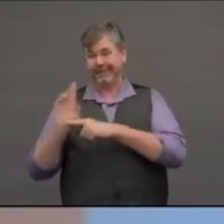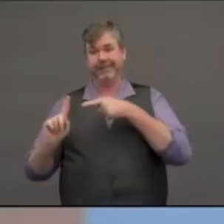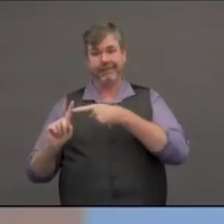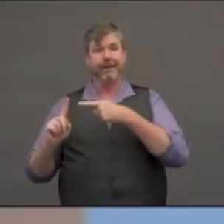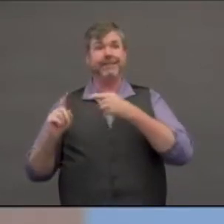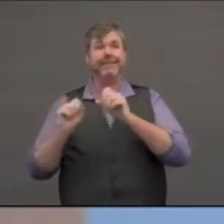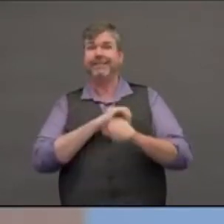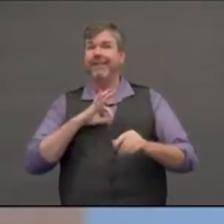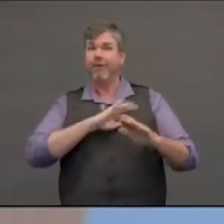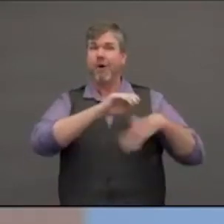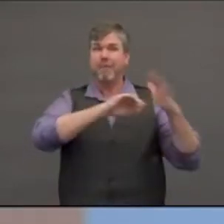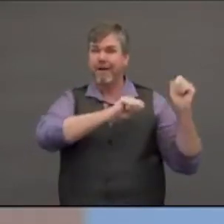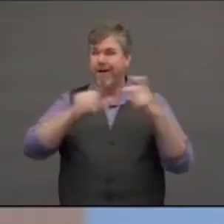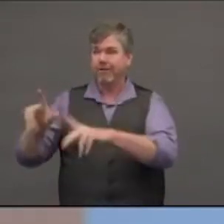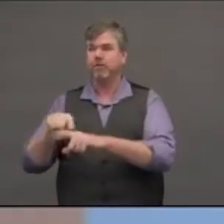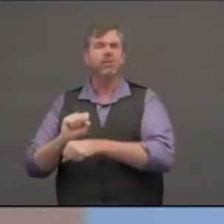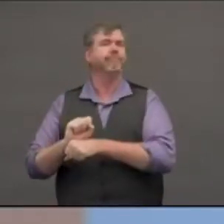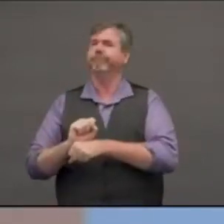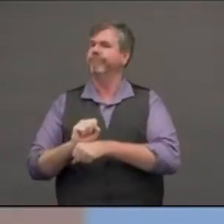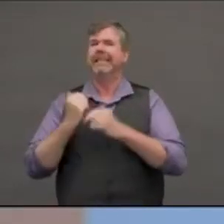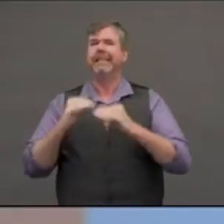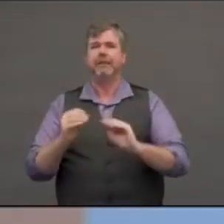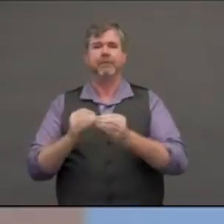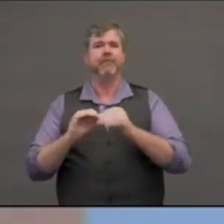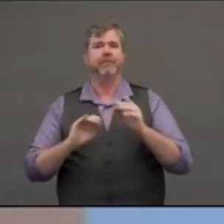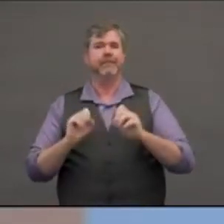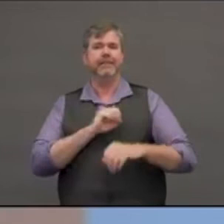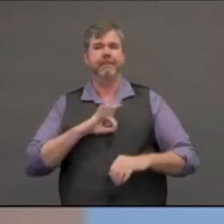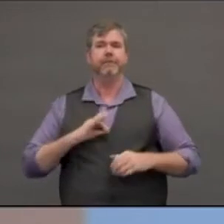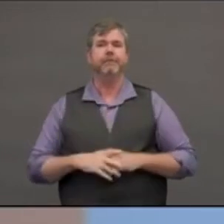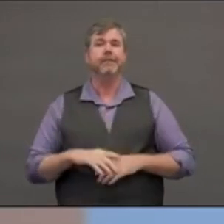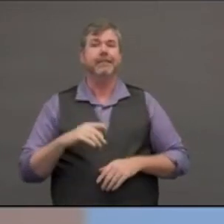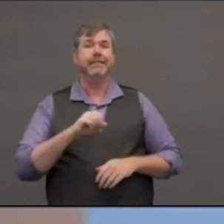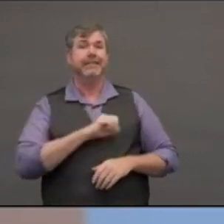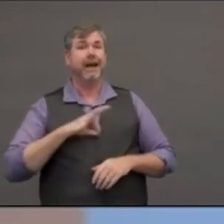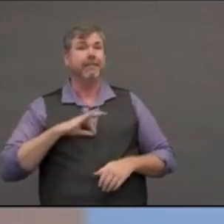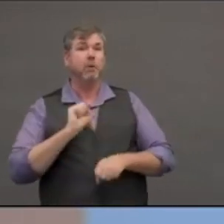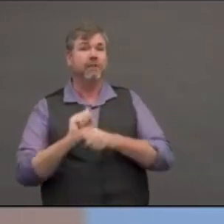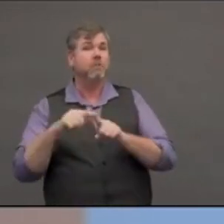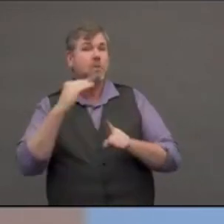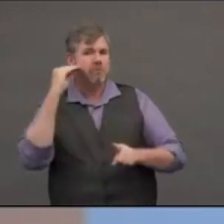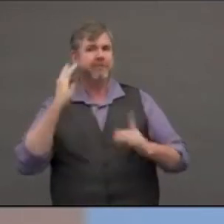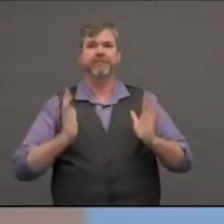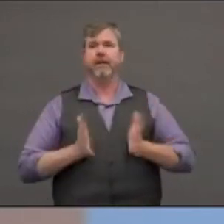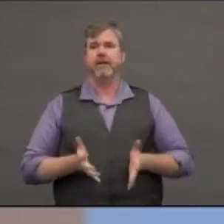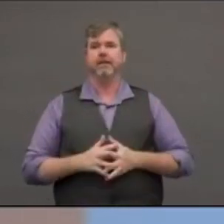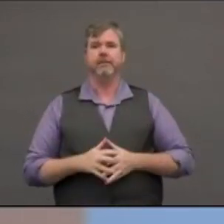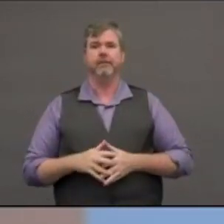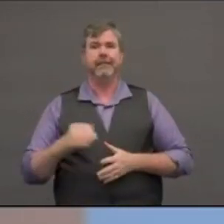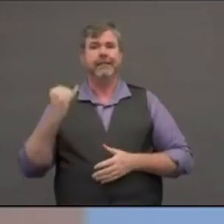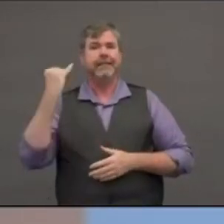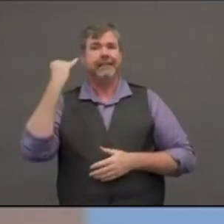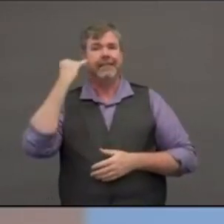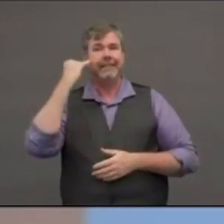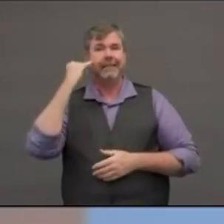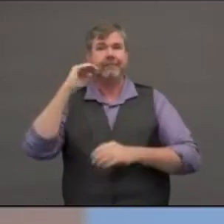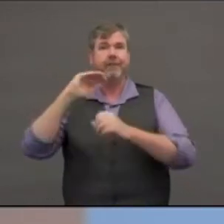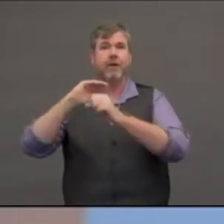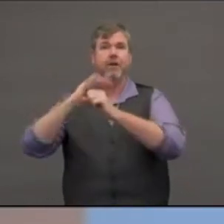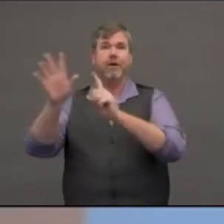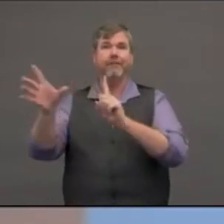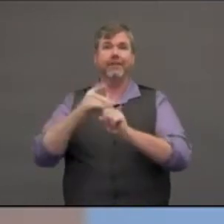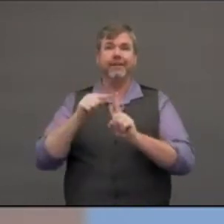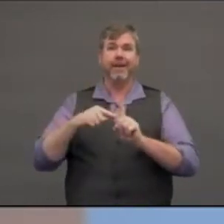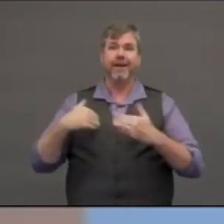said, if there is a positive case, they must notify the county within 4 hours of finding out that that